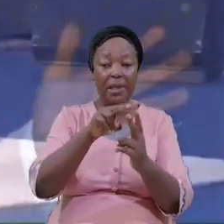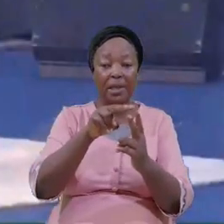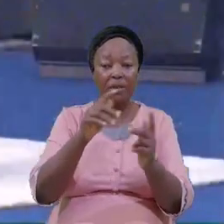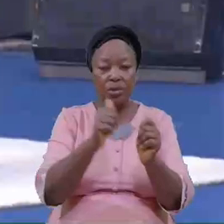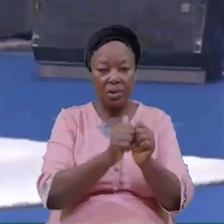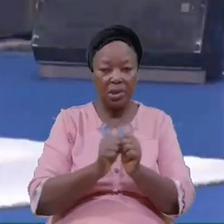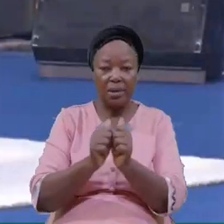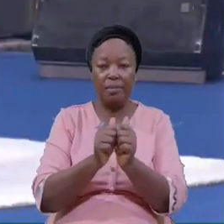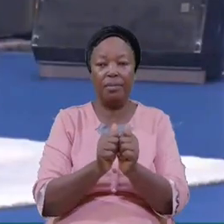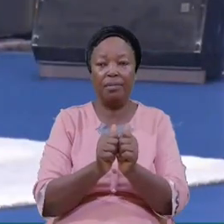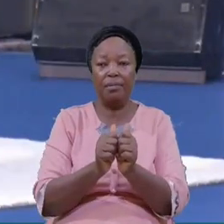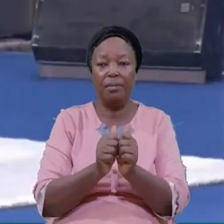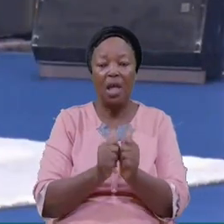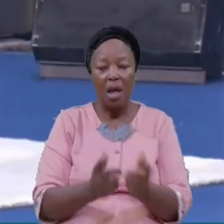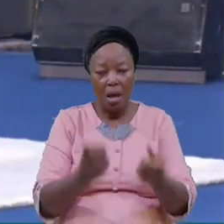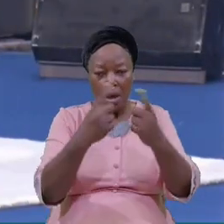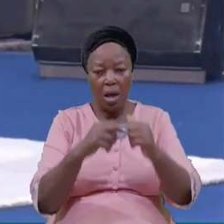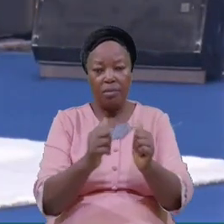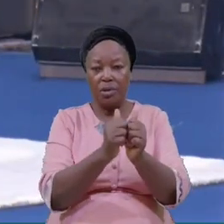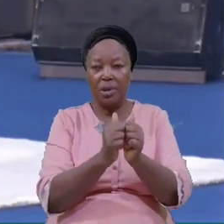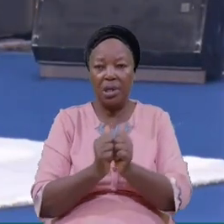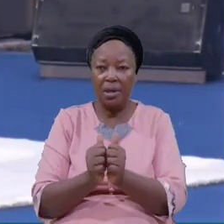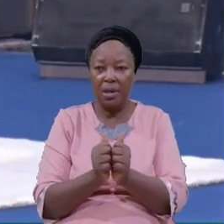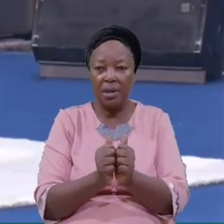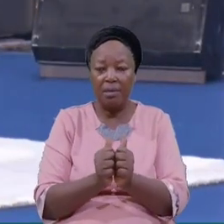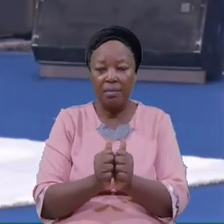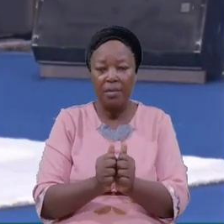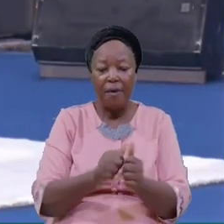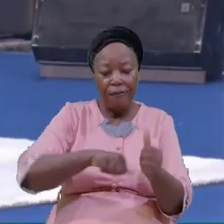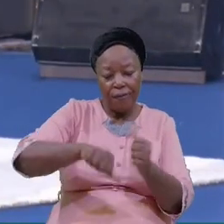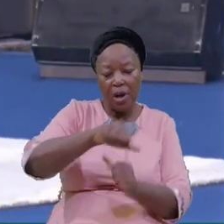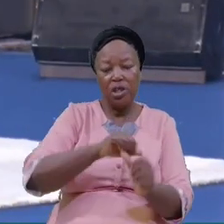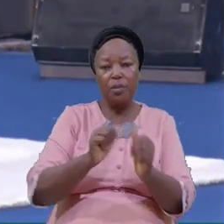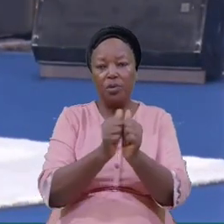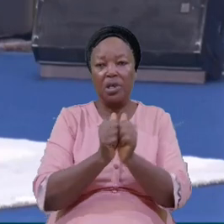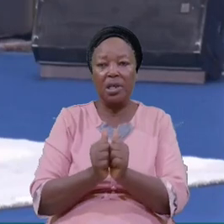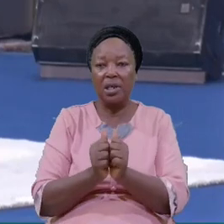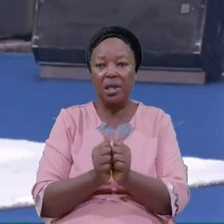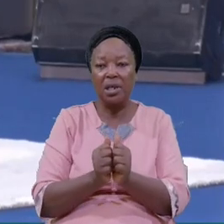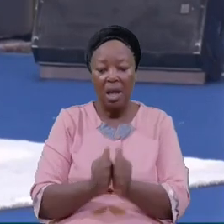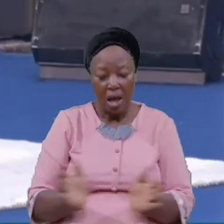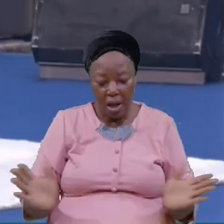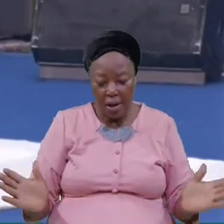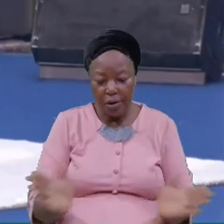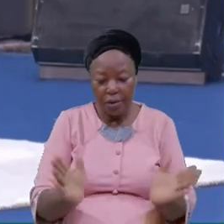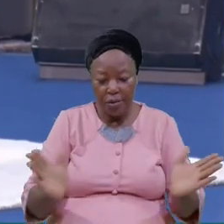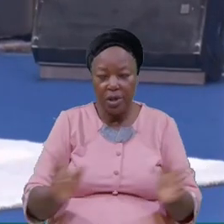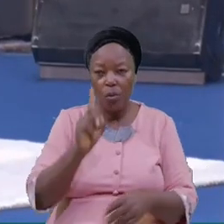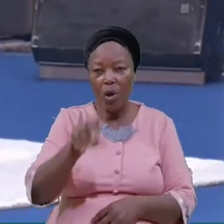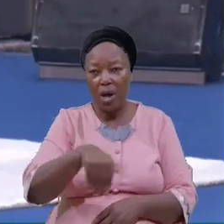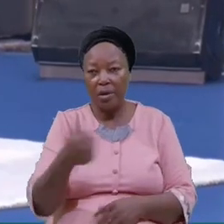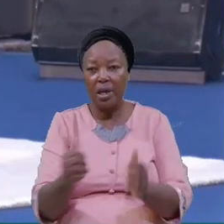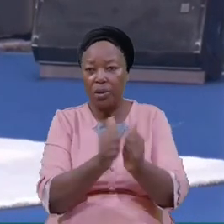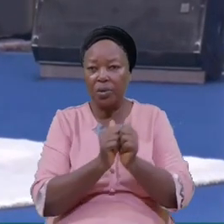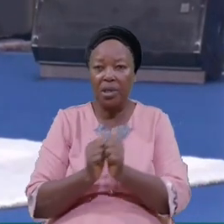partenariat. Come together. Venez ensemble. Fellowship together. Communiez ensemble. Encourage one another. Encouragez-vous les uns les autres. That